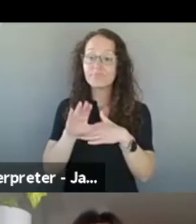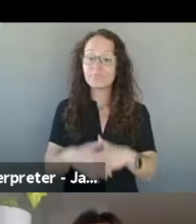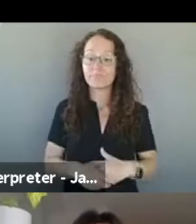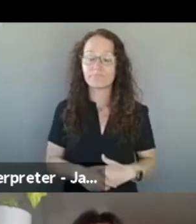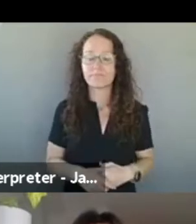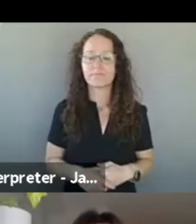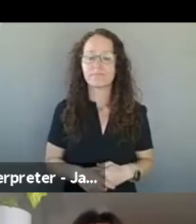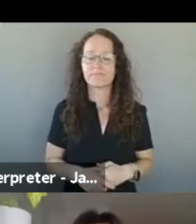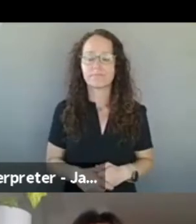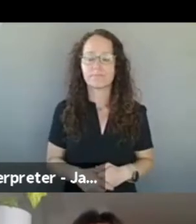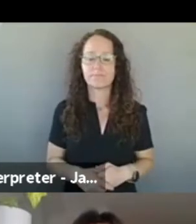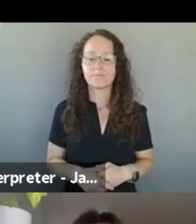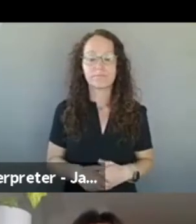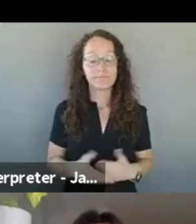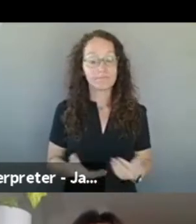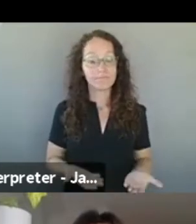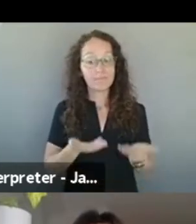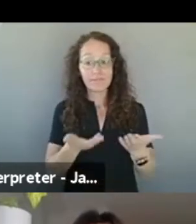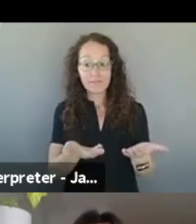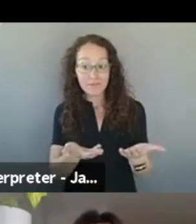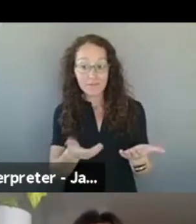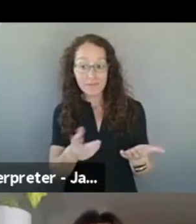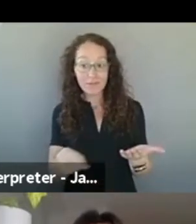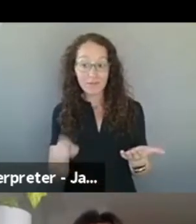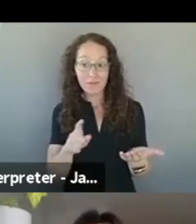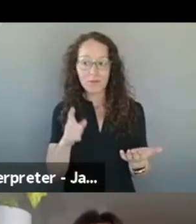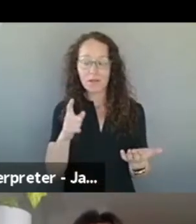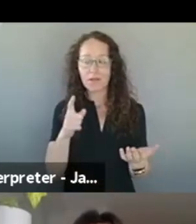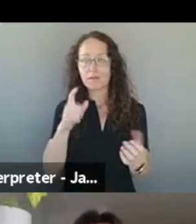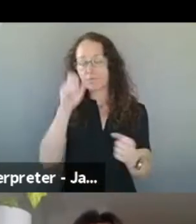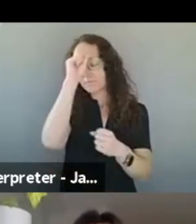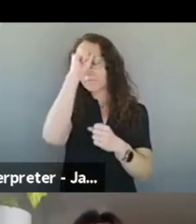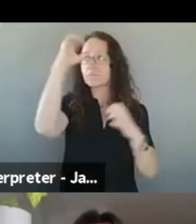I invite you to just think about people,